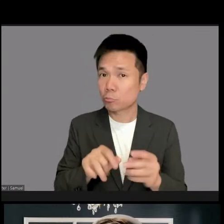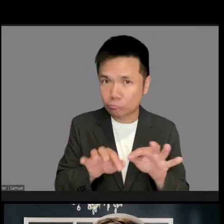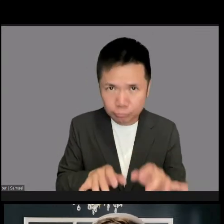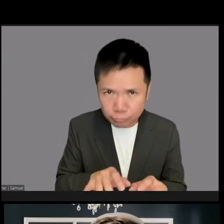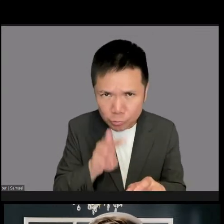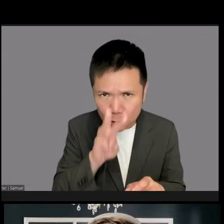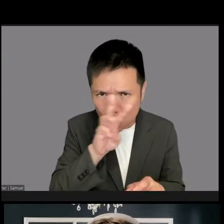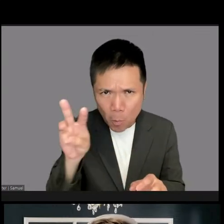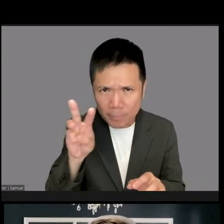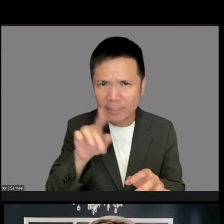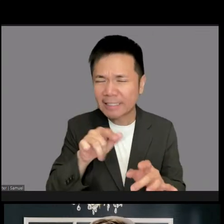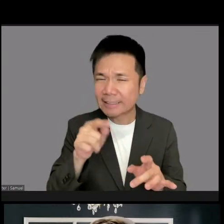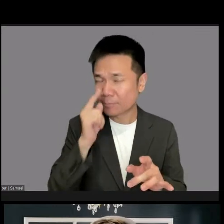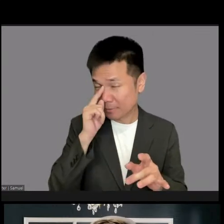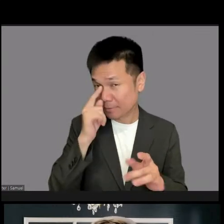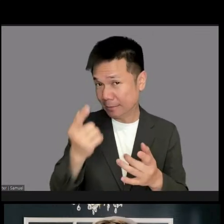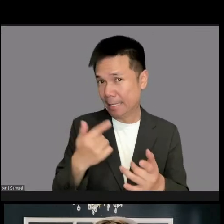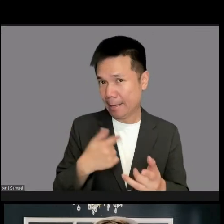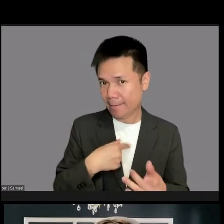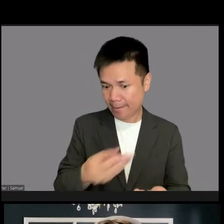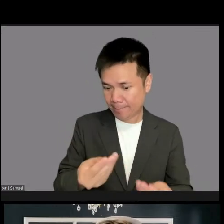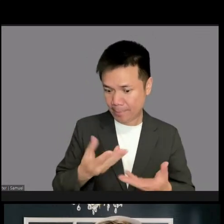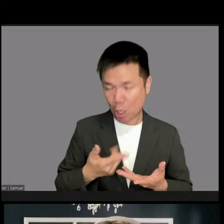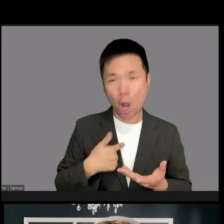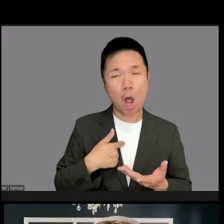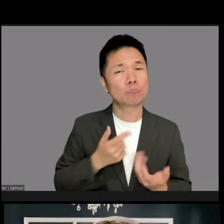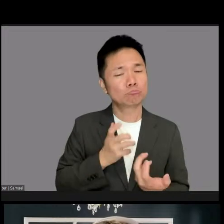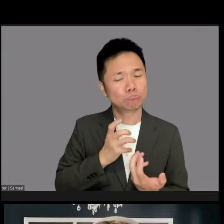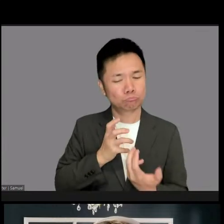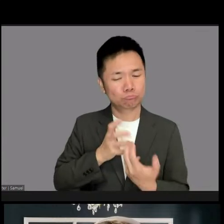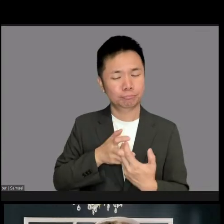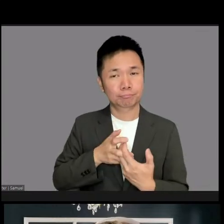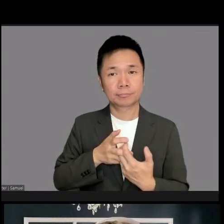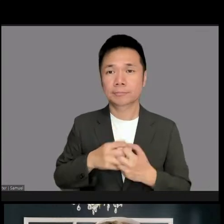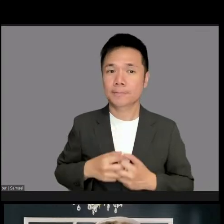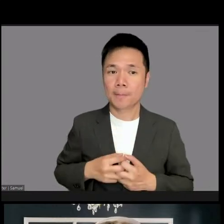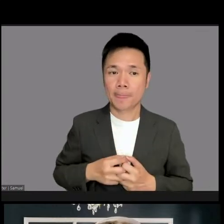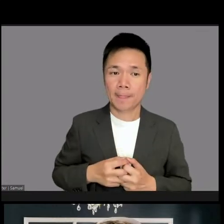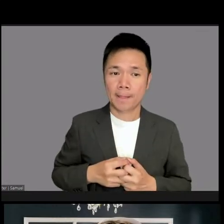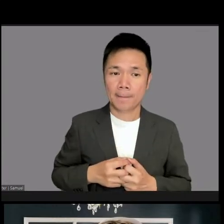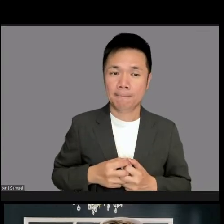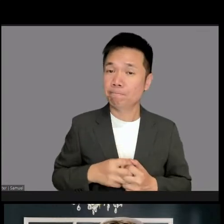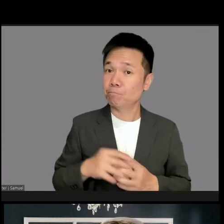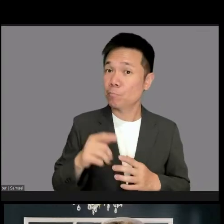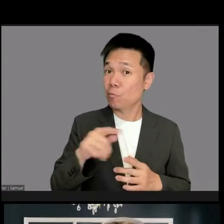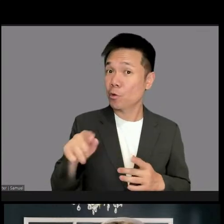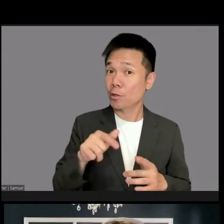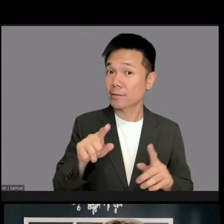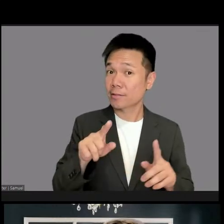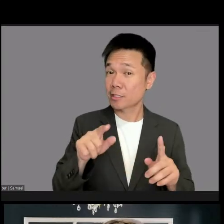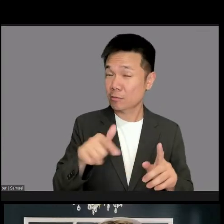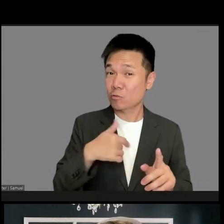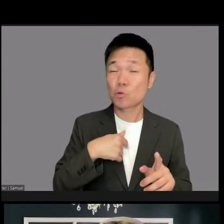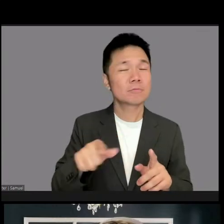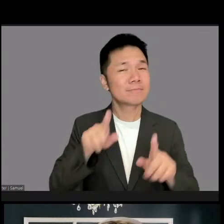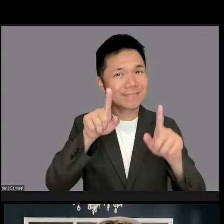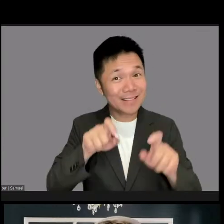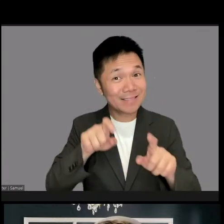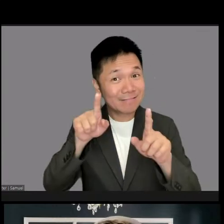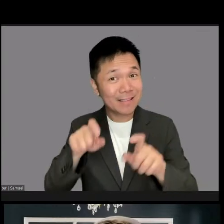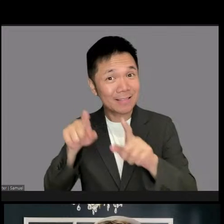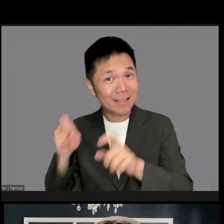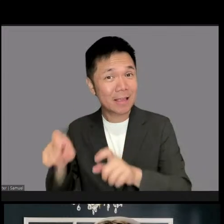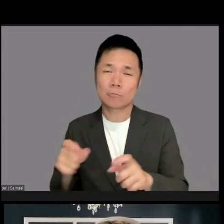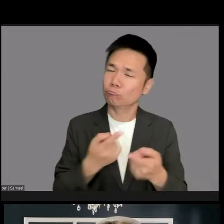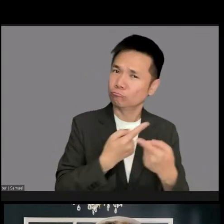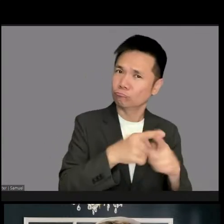and to interact with your website? So basically making sure that when you're manually testing, you're considering all of the different ways